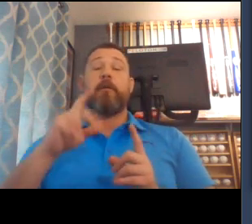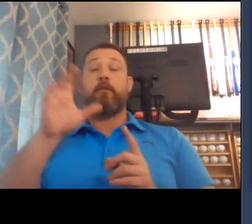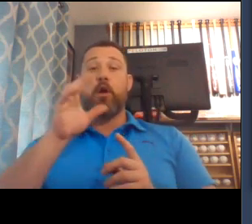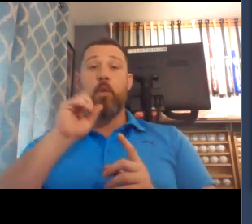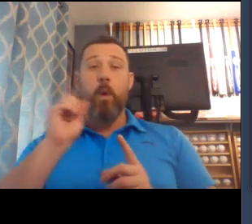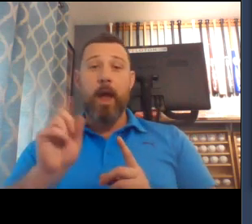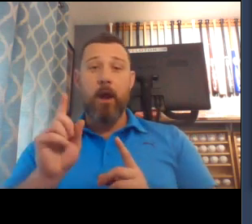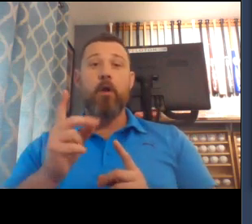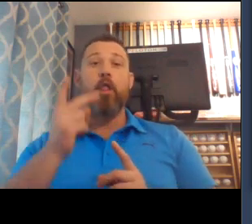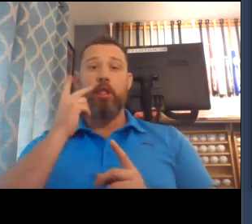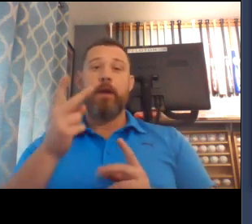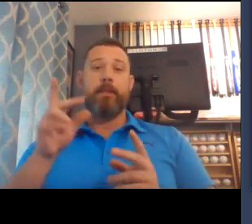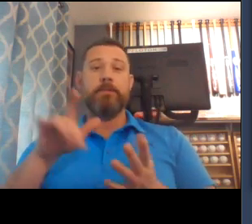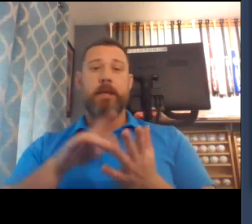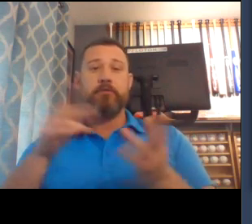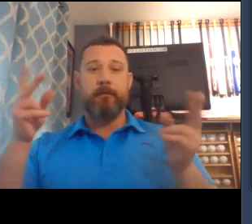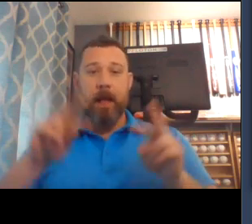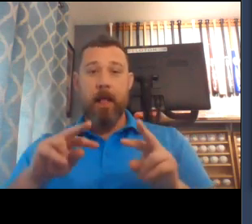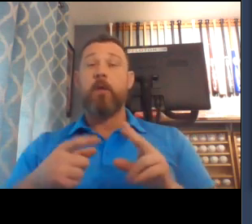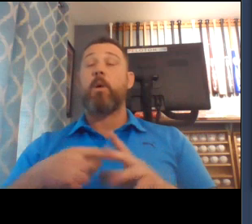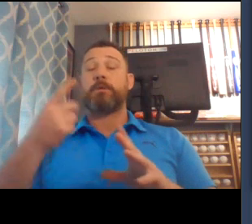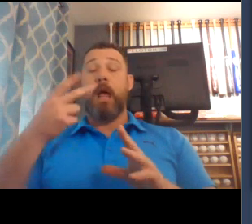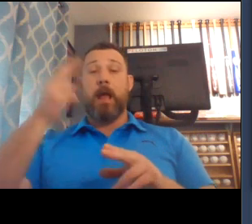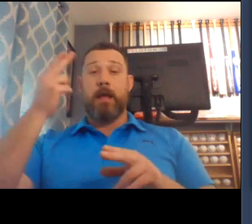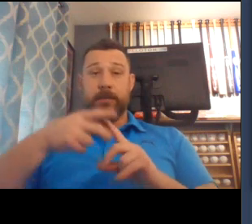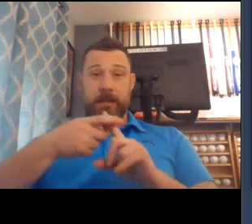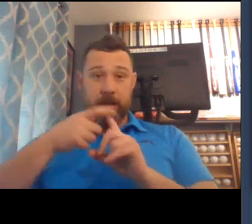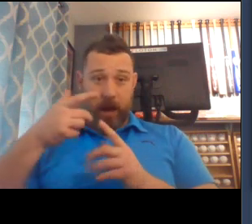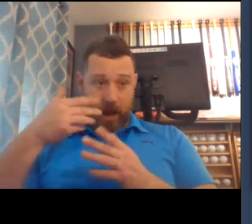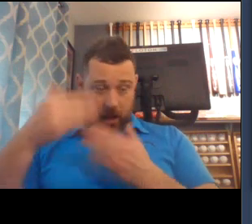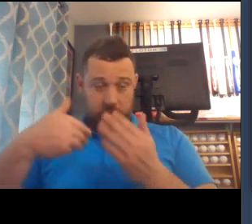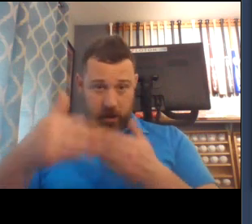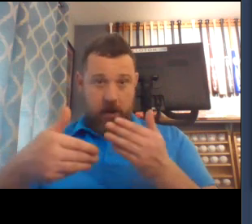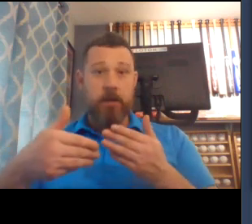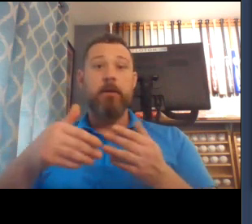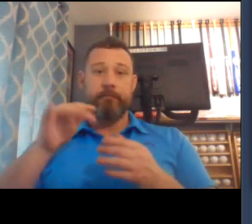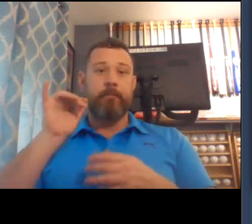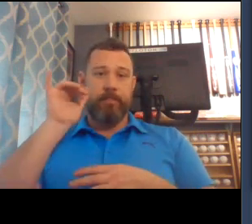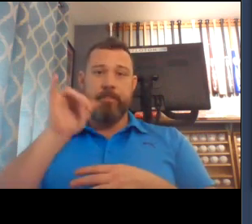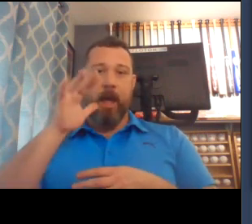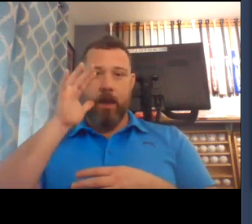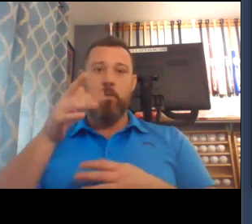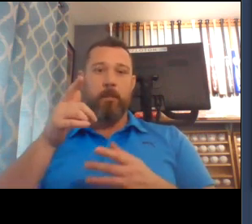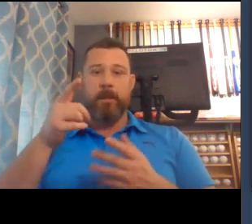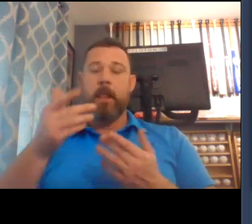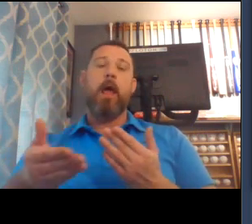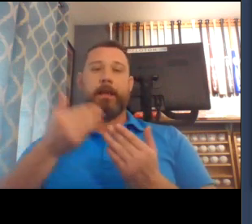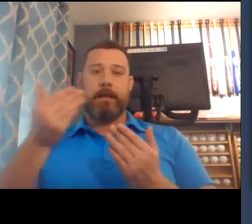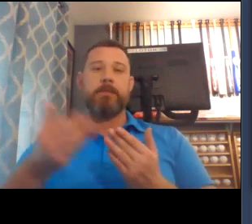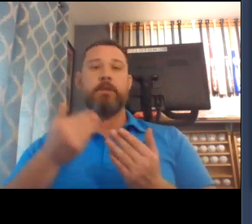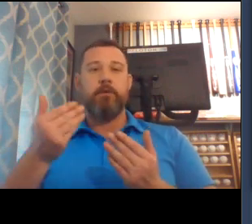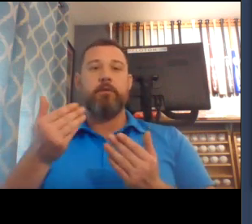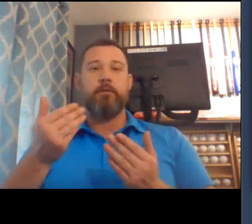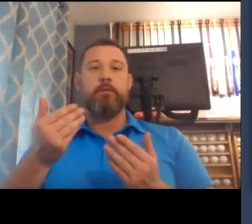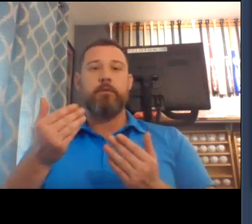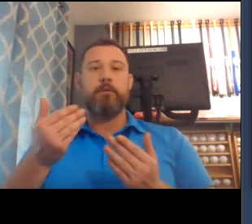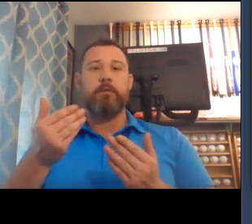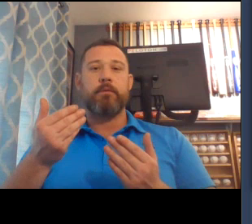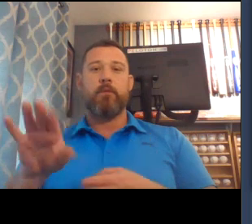at the Central Valley. And once high-speed rail is up and running, that will be certainly a lot easier. And those